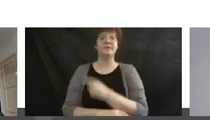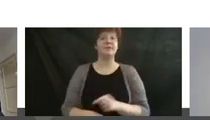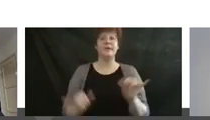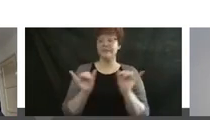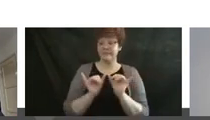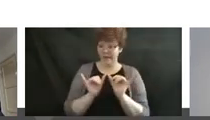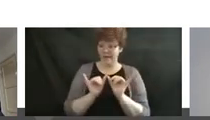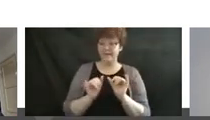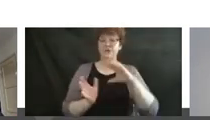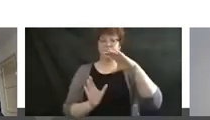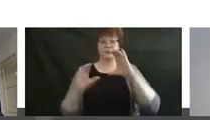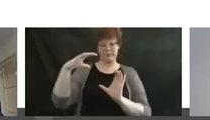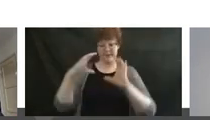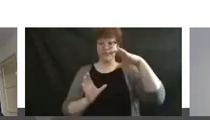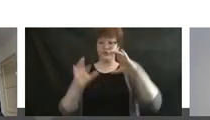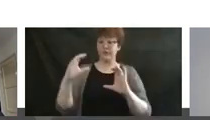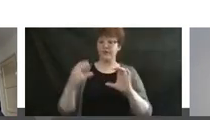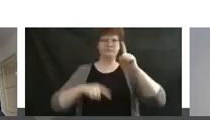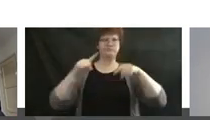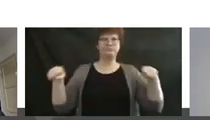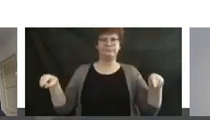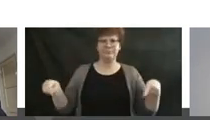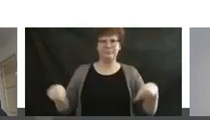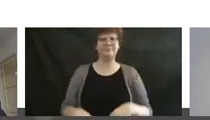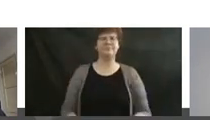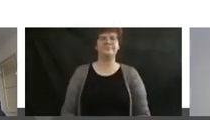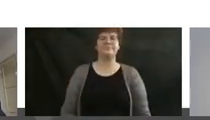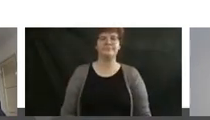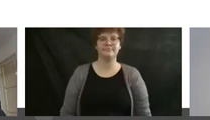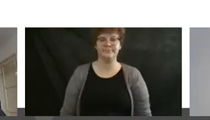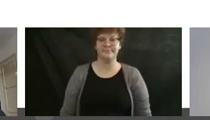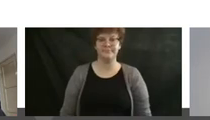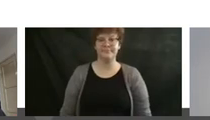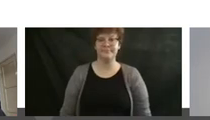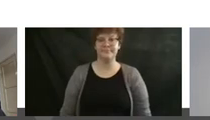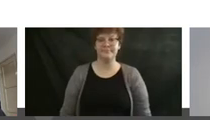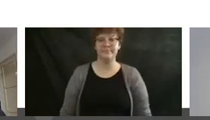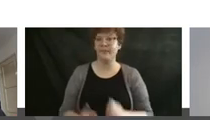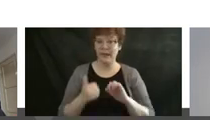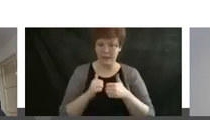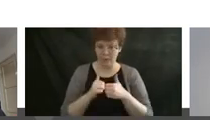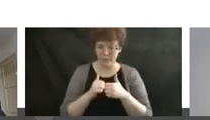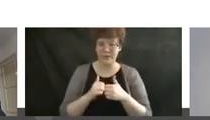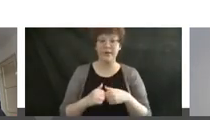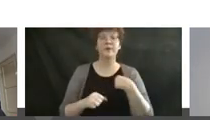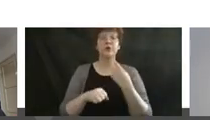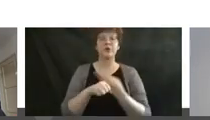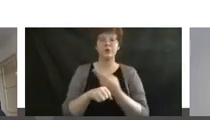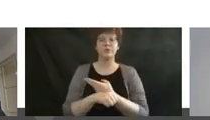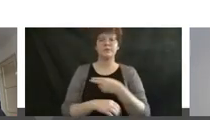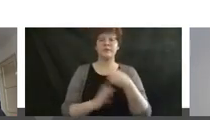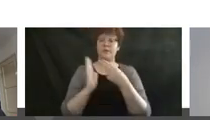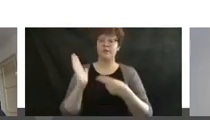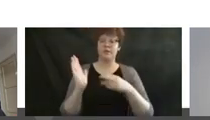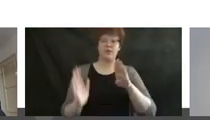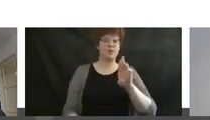can randomize all sorts of things with it. So to do that, I'm going to go ahead and bring the brush tool back up.